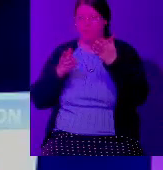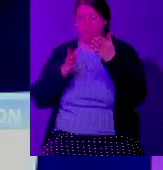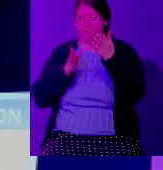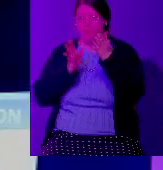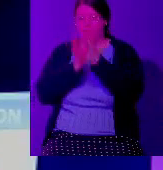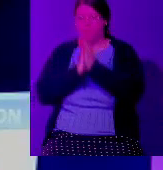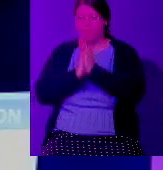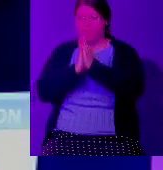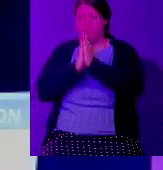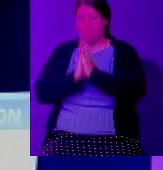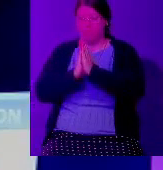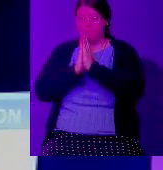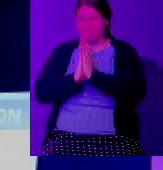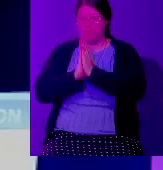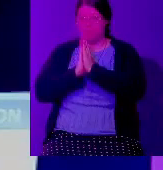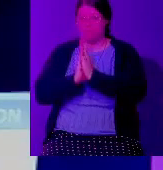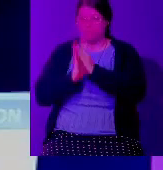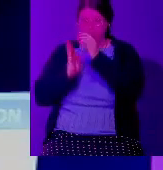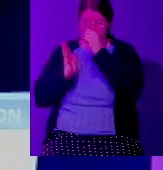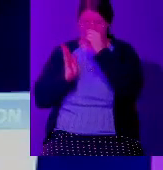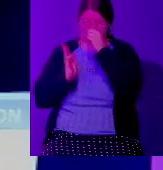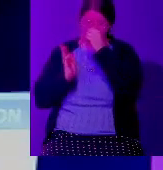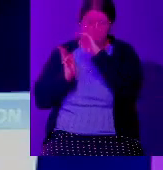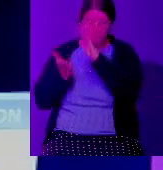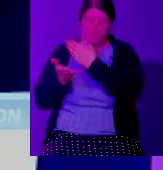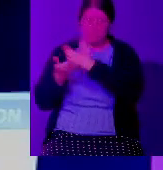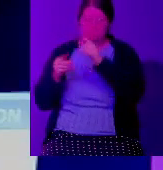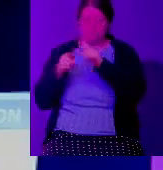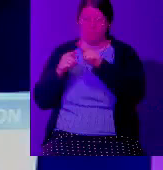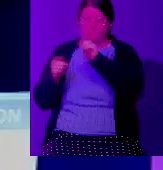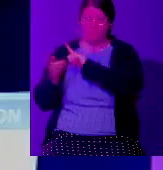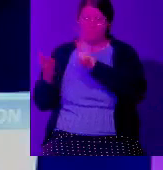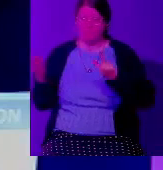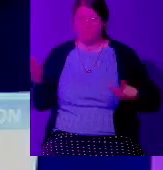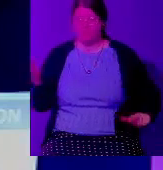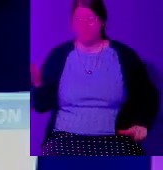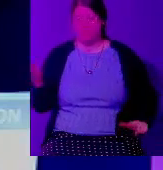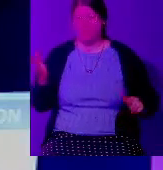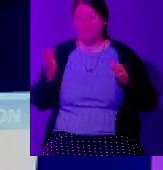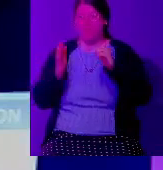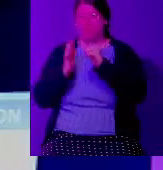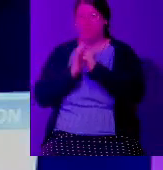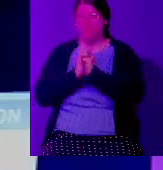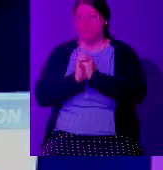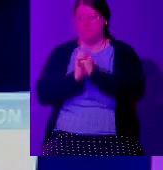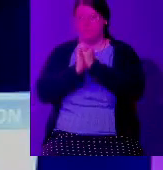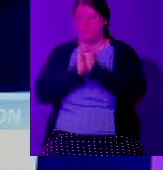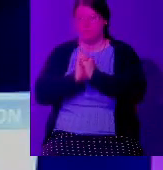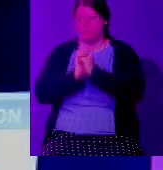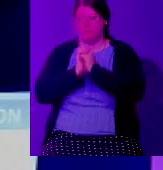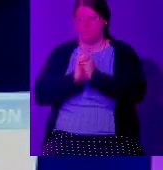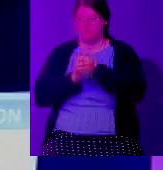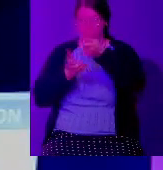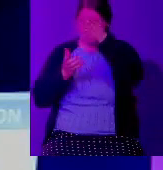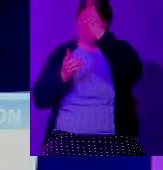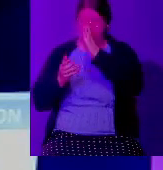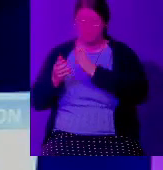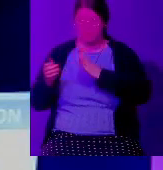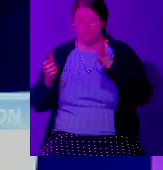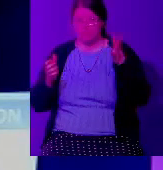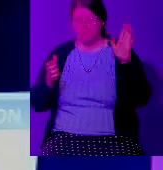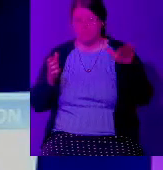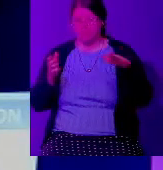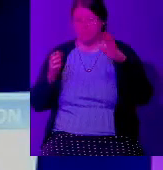up songs to the Lord Jesus Christ and to the God of all creation. Let's pray.